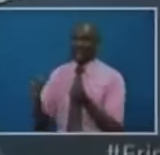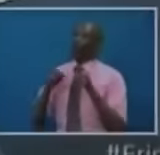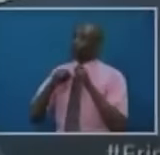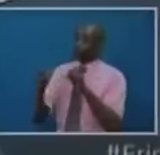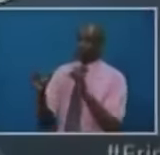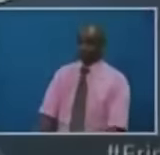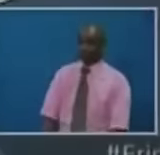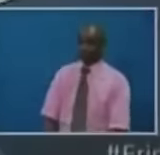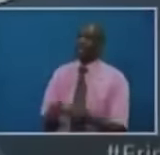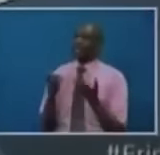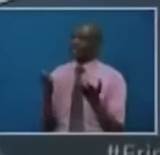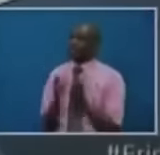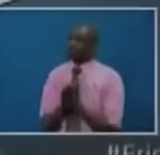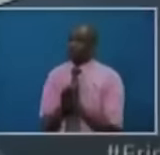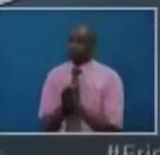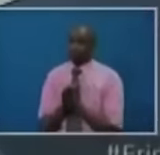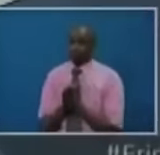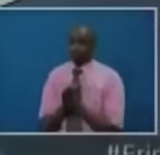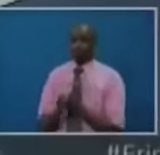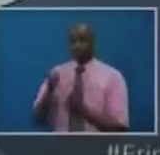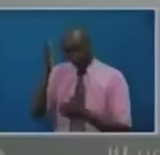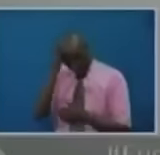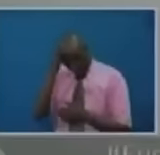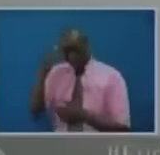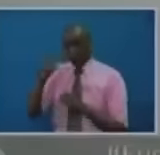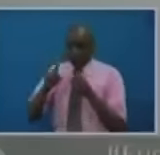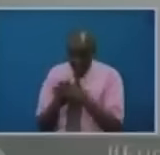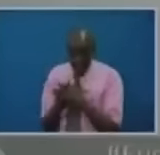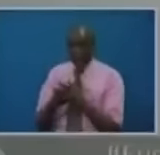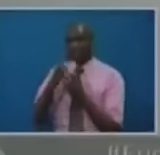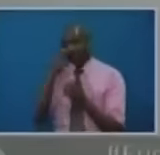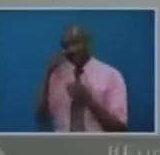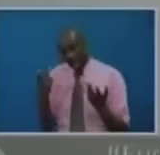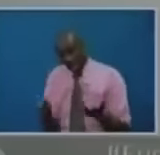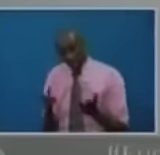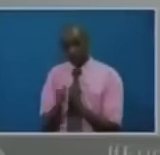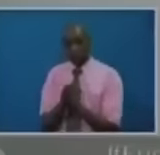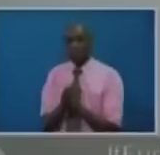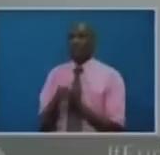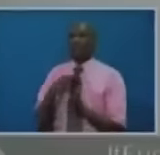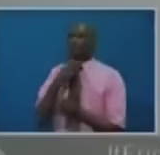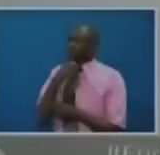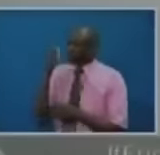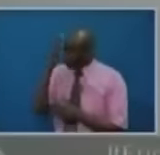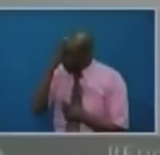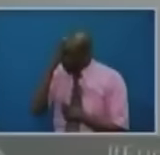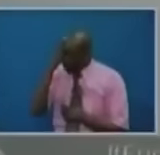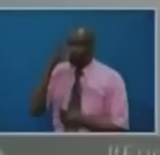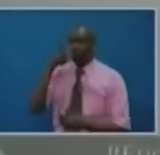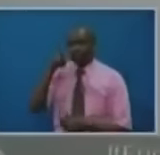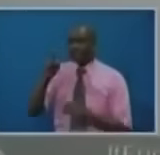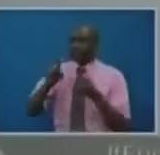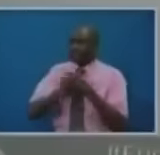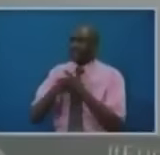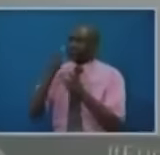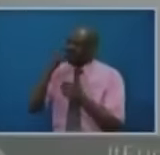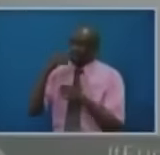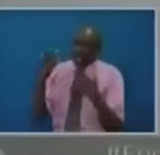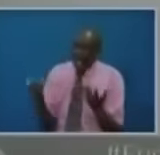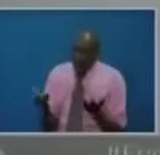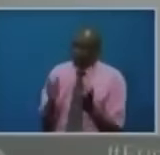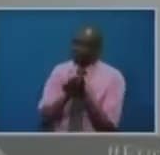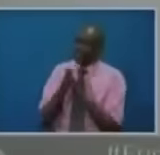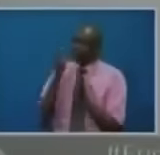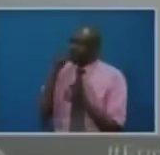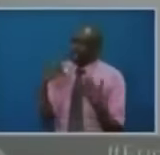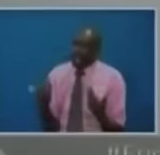moving on swiftly. So Aman, so at least we know how they started comedy. And Jugush, I'm yet to know. You know, how did you start comedy? At what point did you think I'm